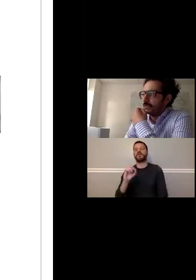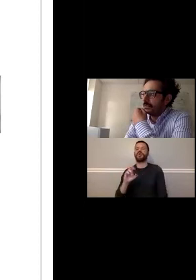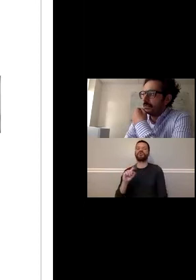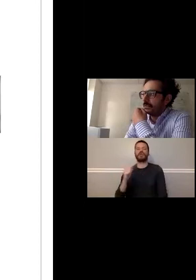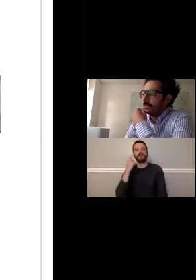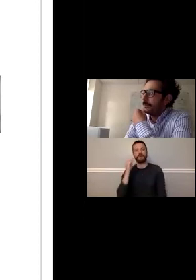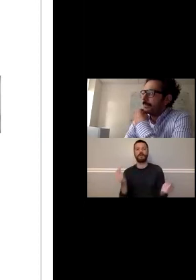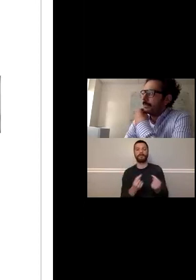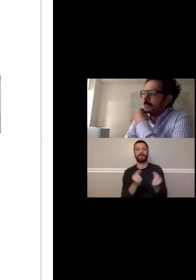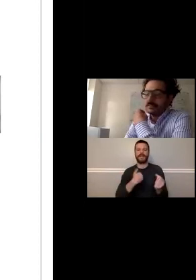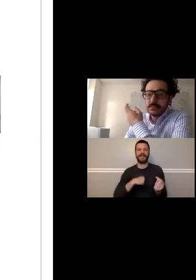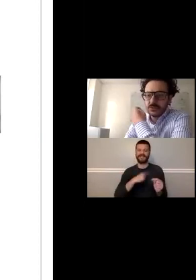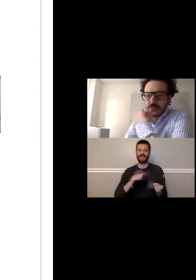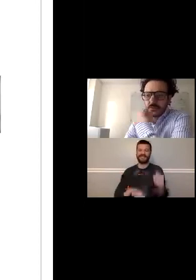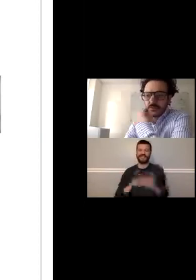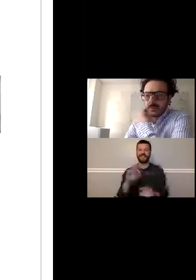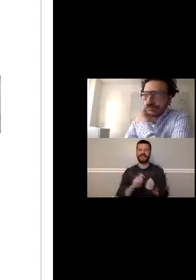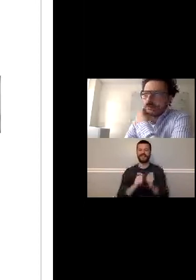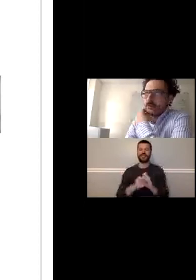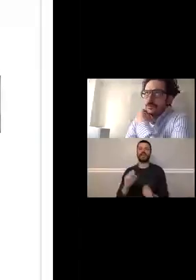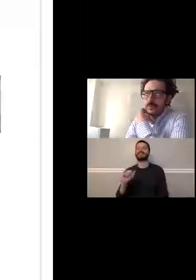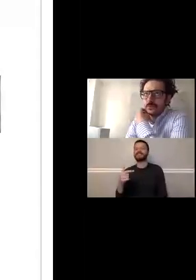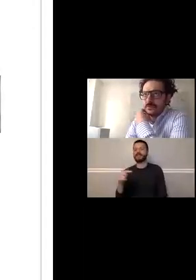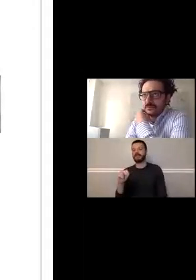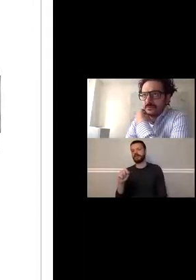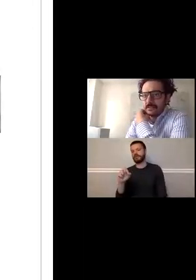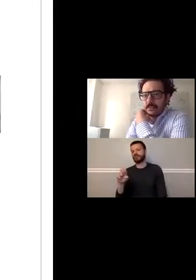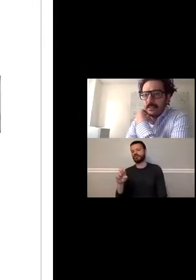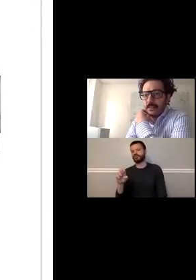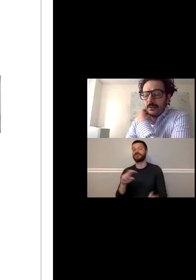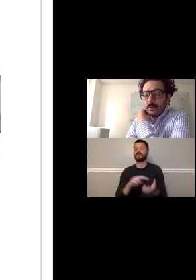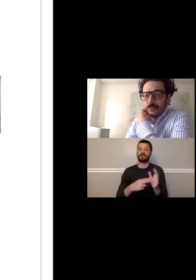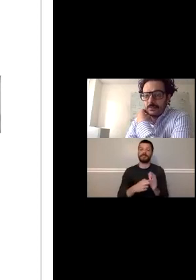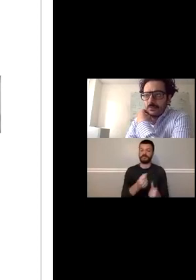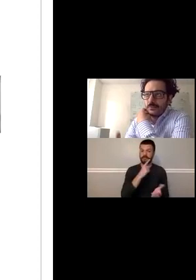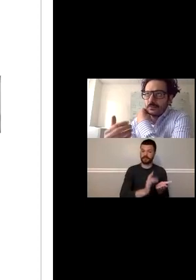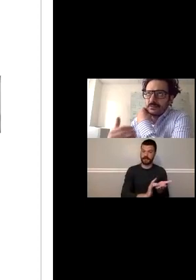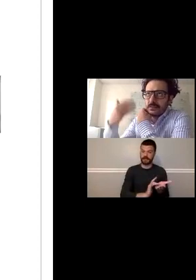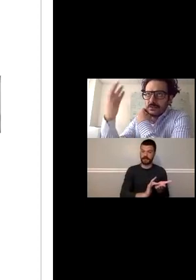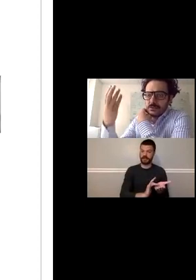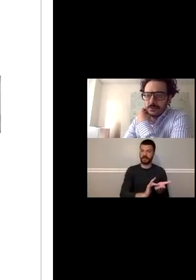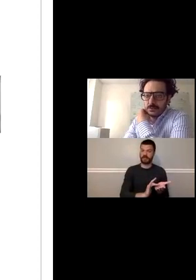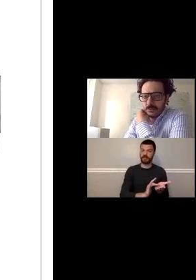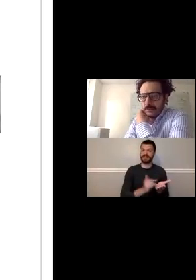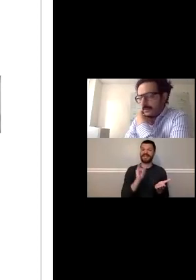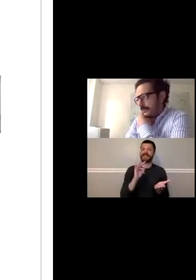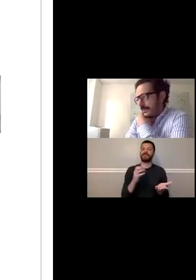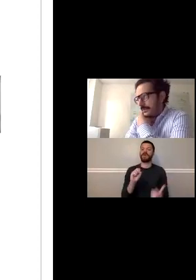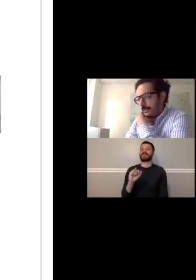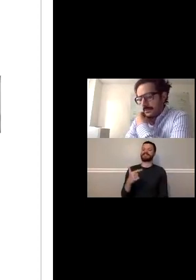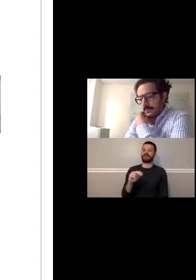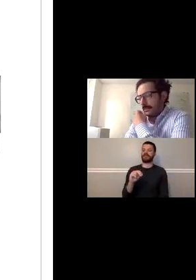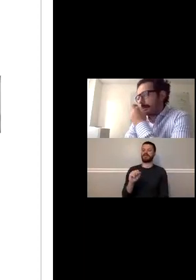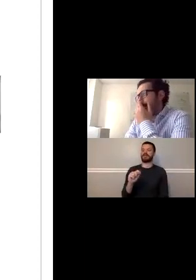in the signature of back pain. So being on opioid does not really correct, if you want, the signature in the